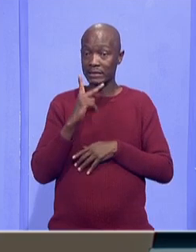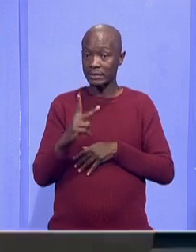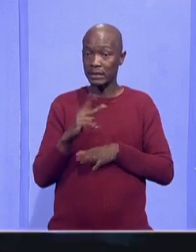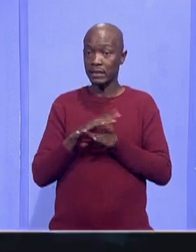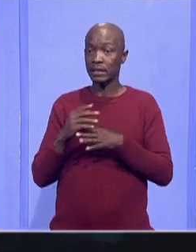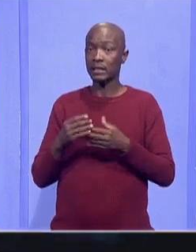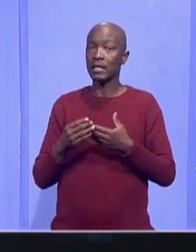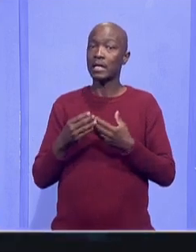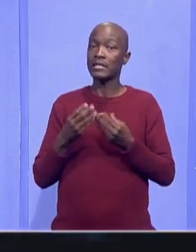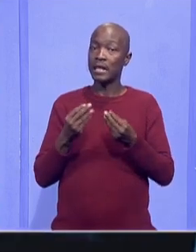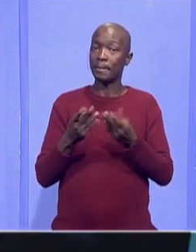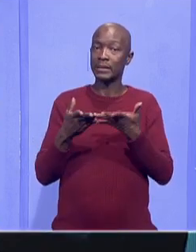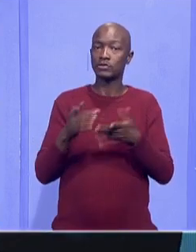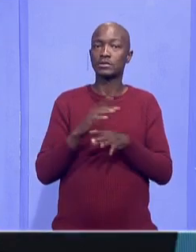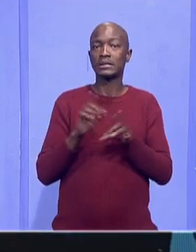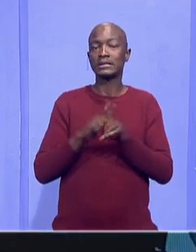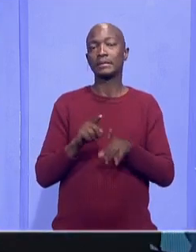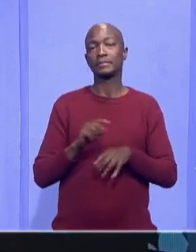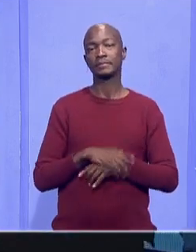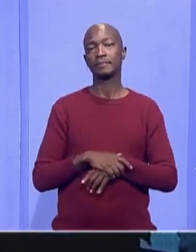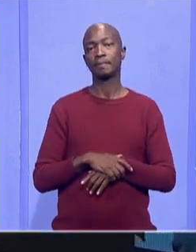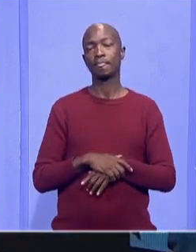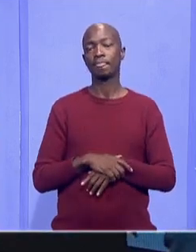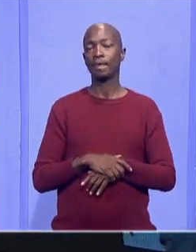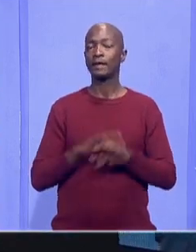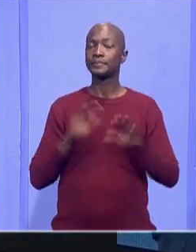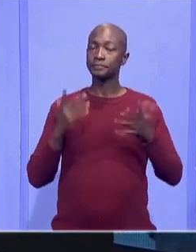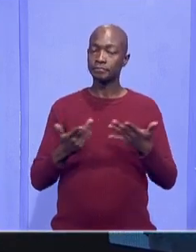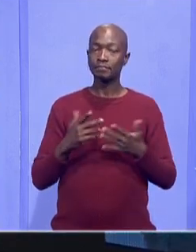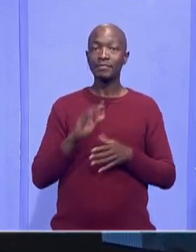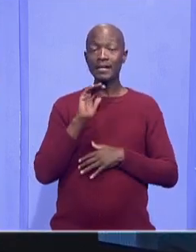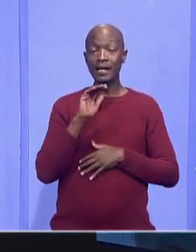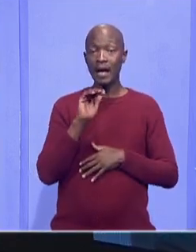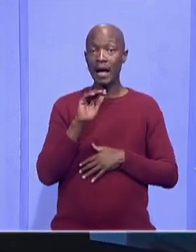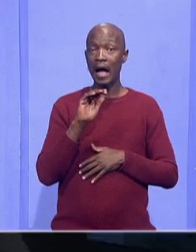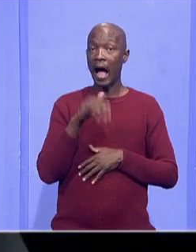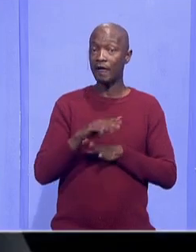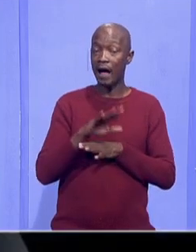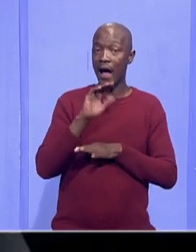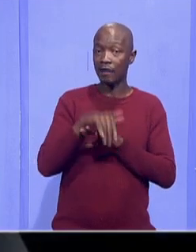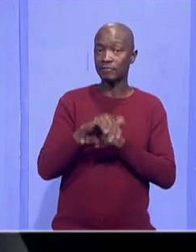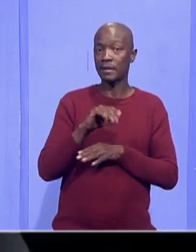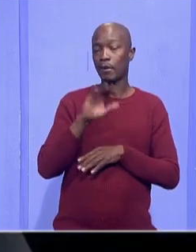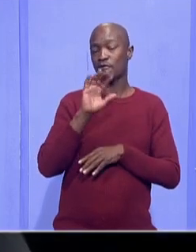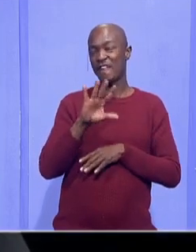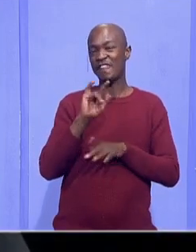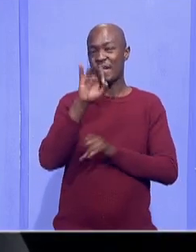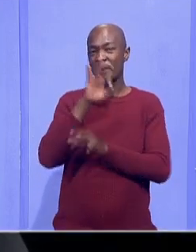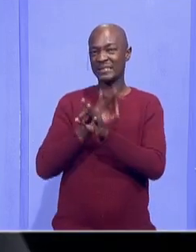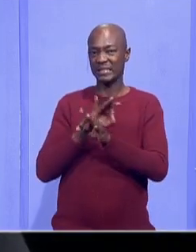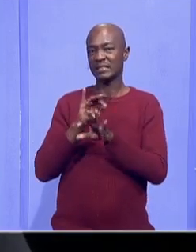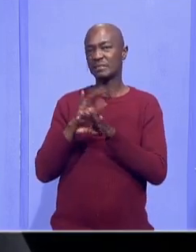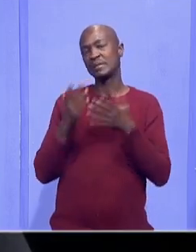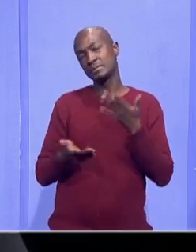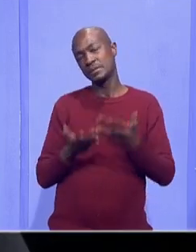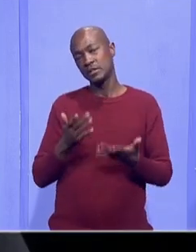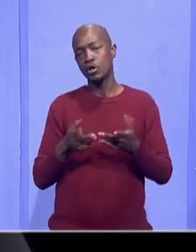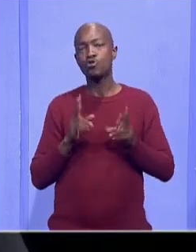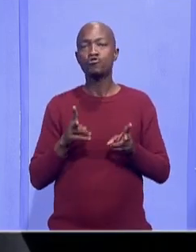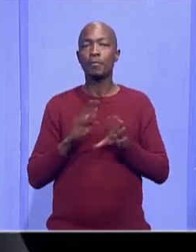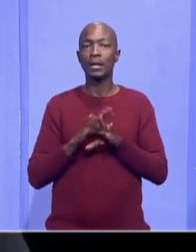sure. So the model, the way it is built, is that after about 5% of the votes have been declared, and normally those will obviously